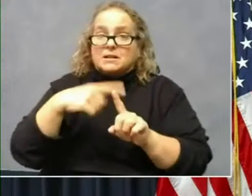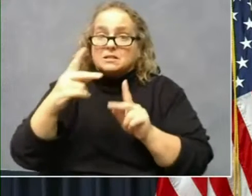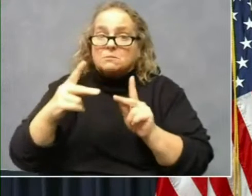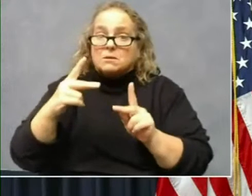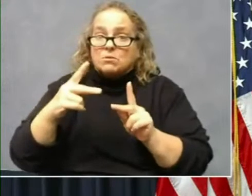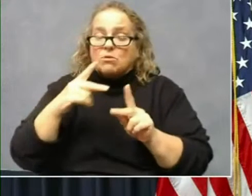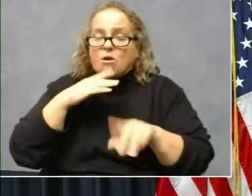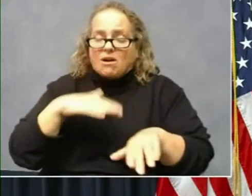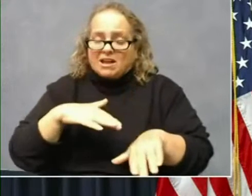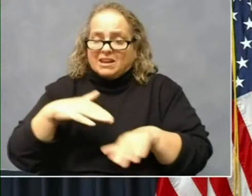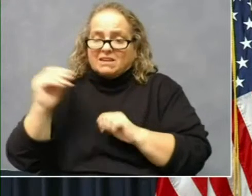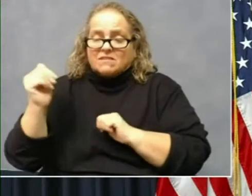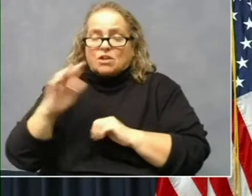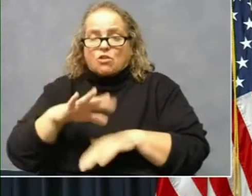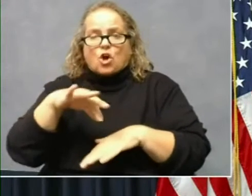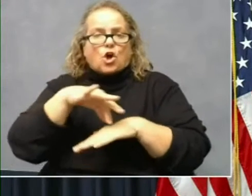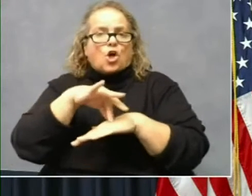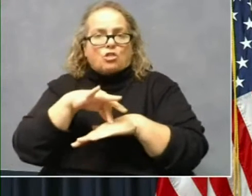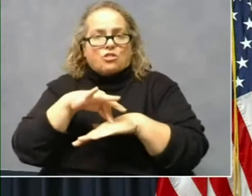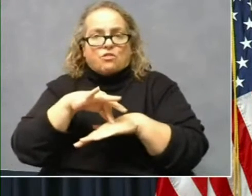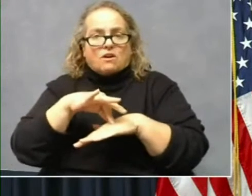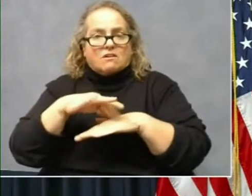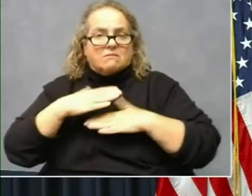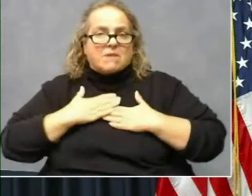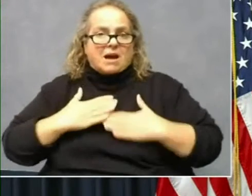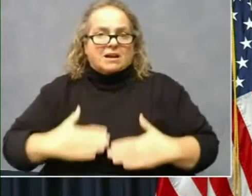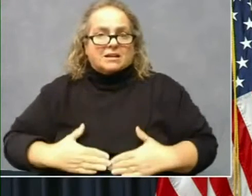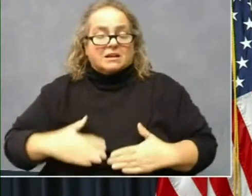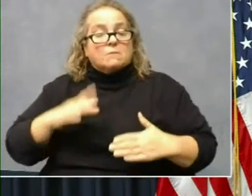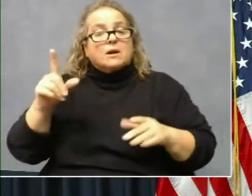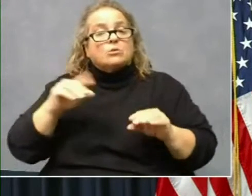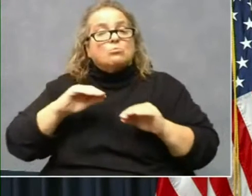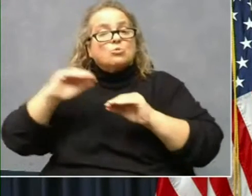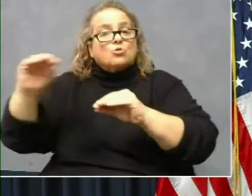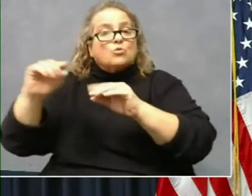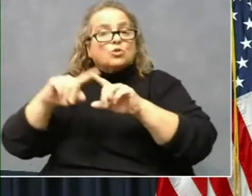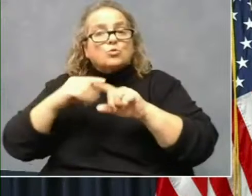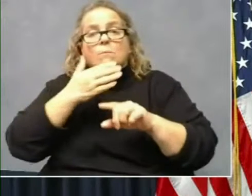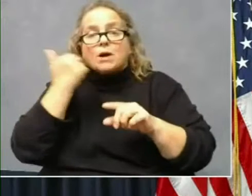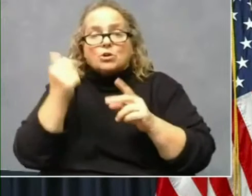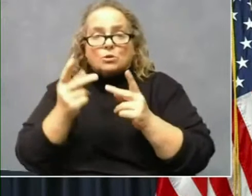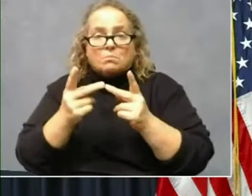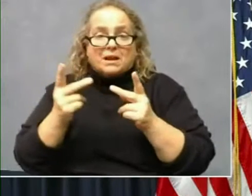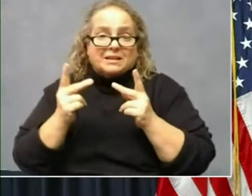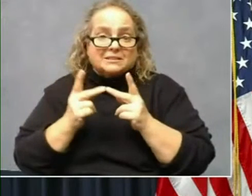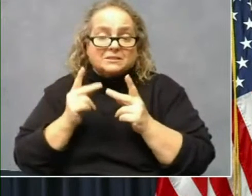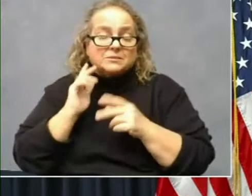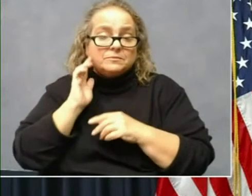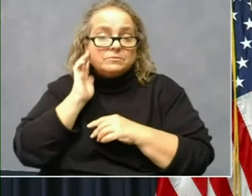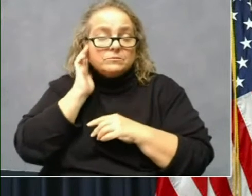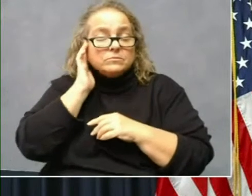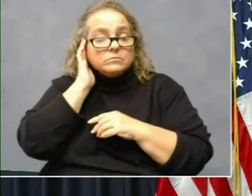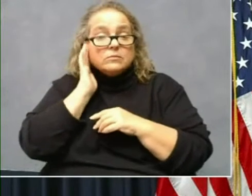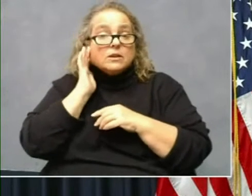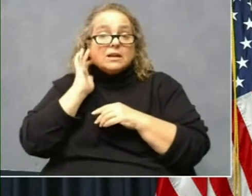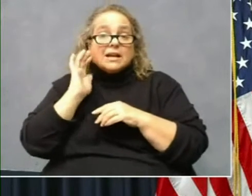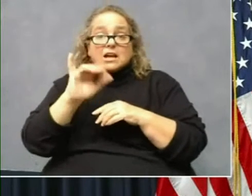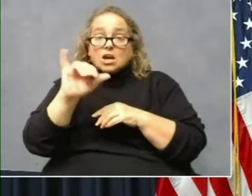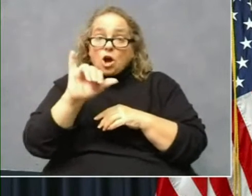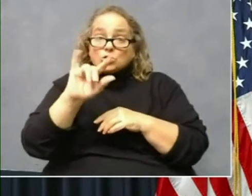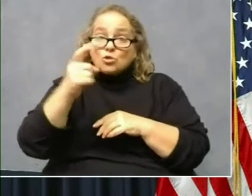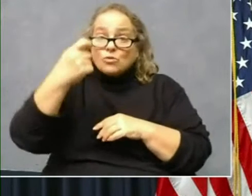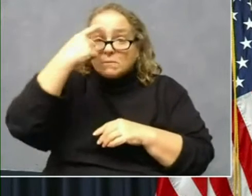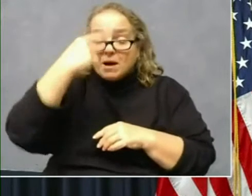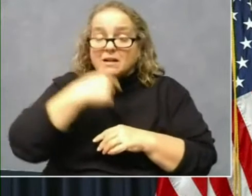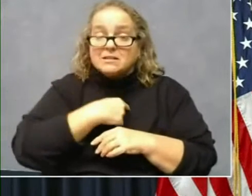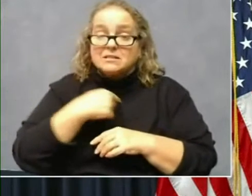body, and that they are moving to a better place. And renewal also reminds us that there's a better day ahead. We just got to